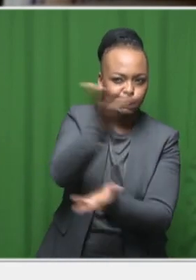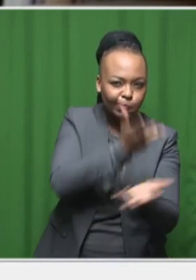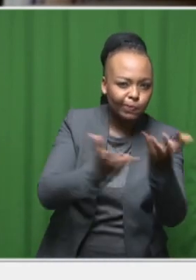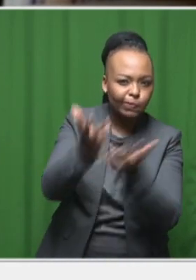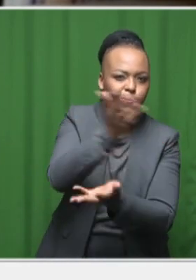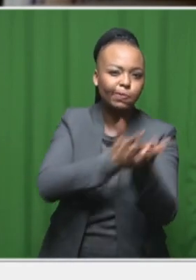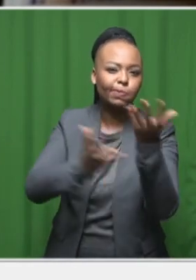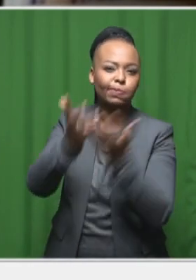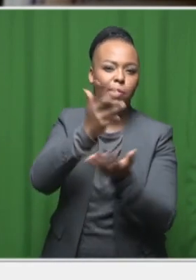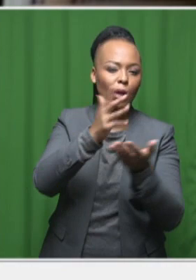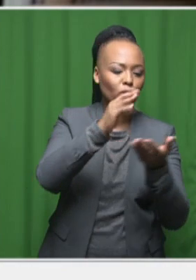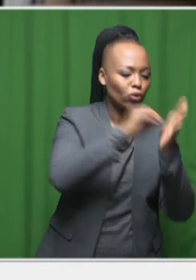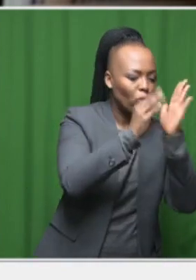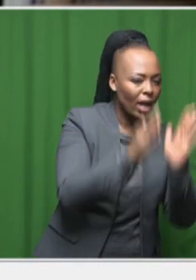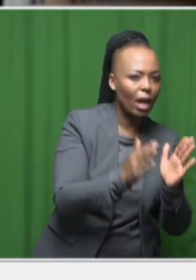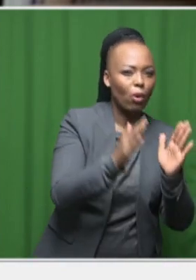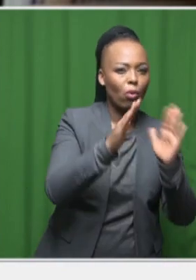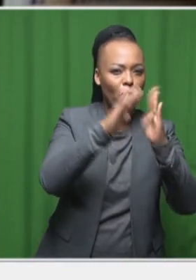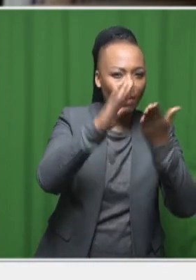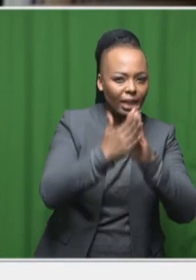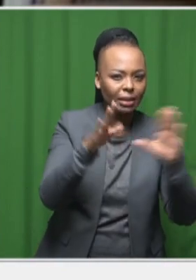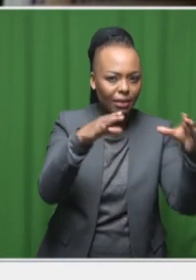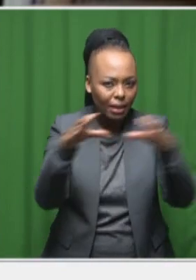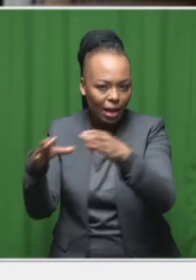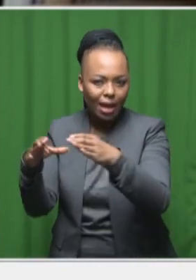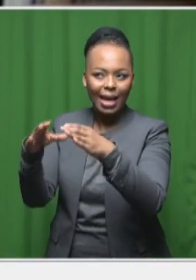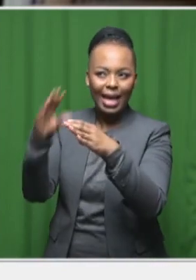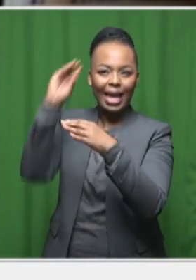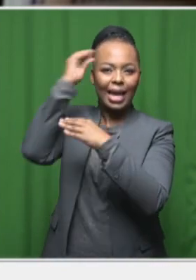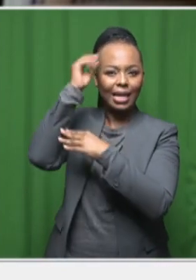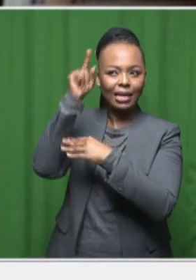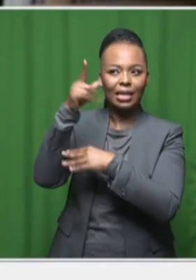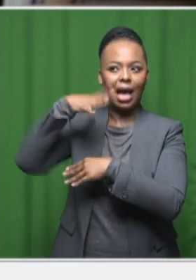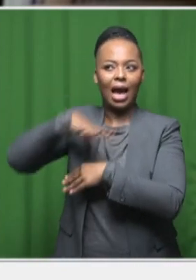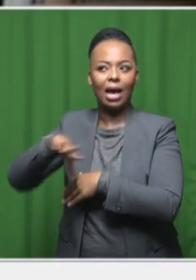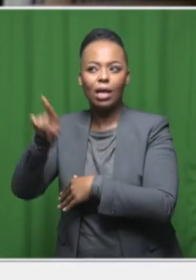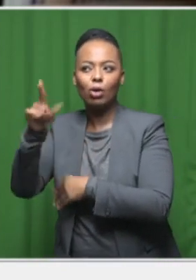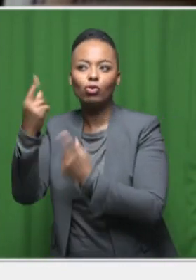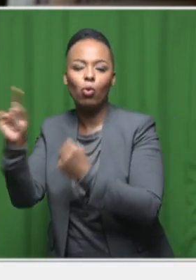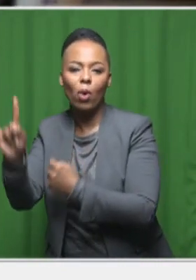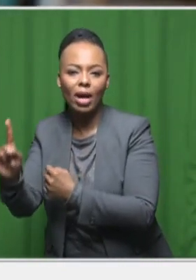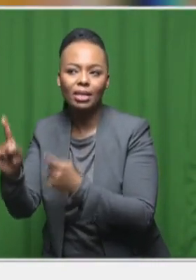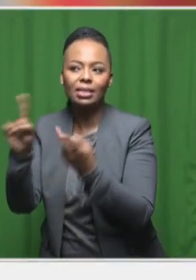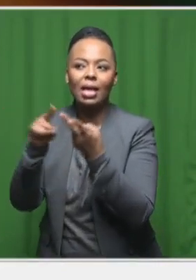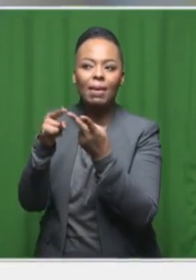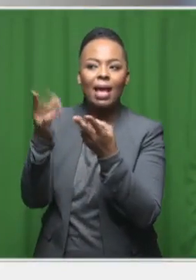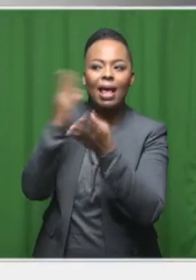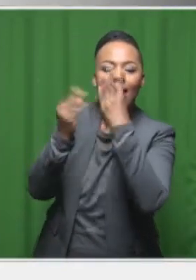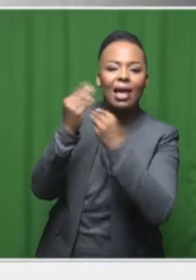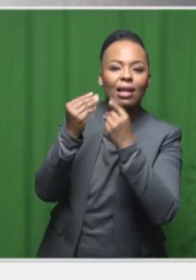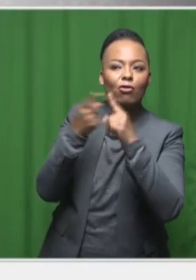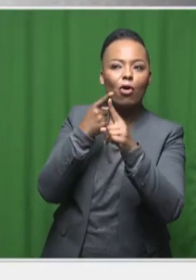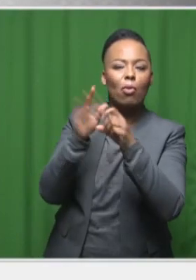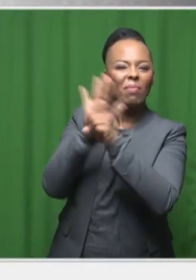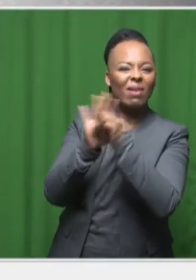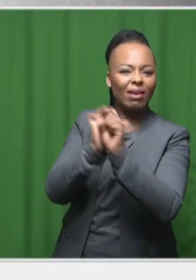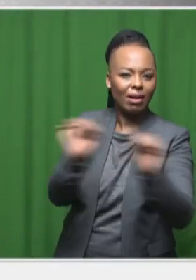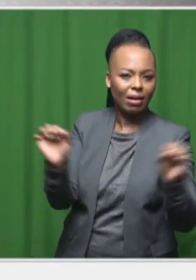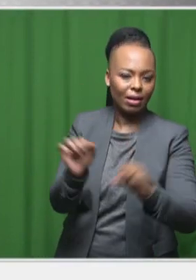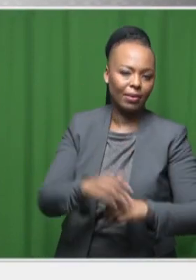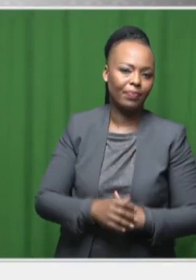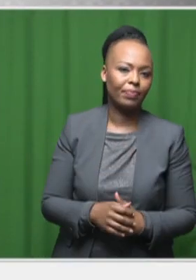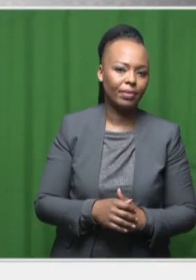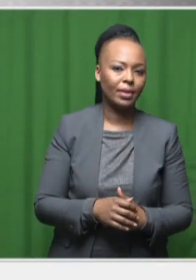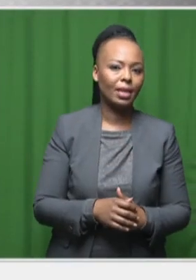community and all, to have interest in what others are doing and want to learn from them. Fees